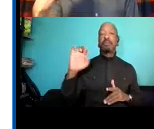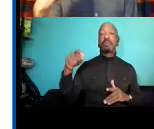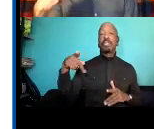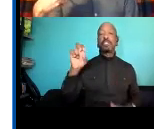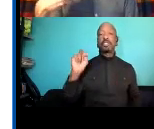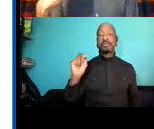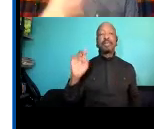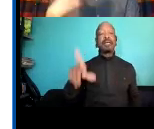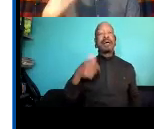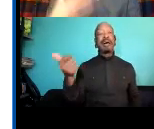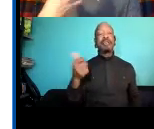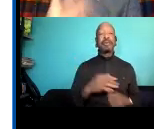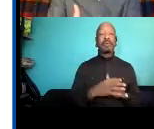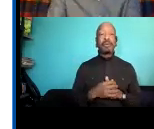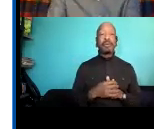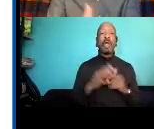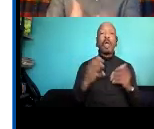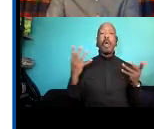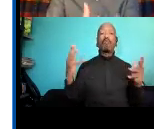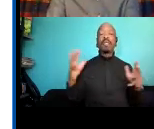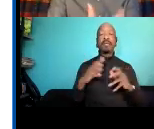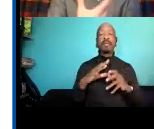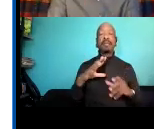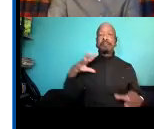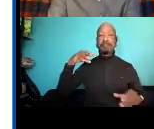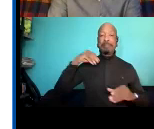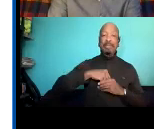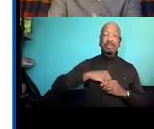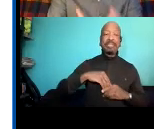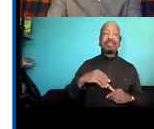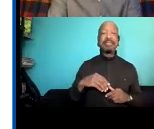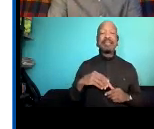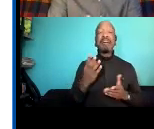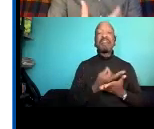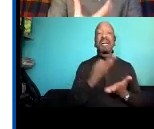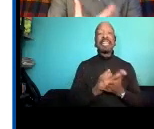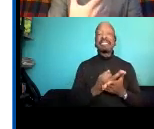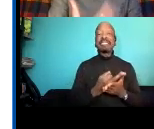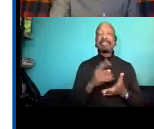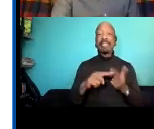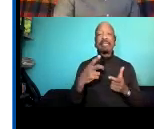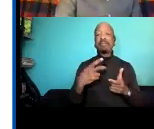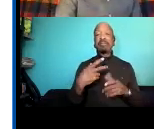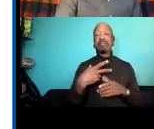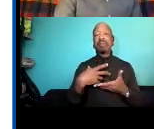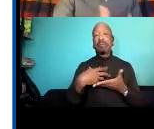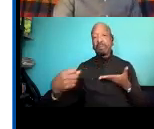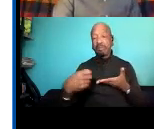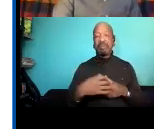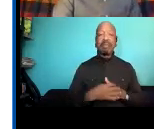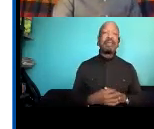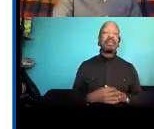Another is that there's already built-in non-extractive finances into that legal entity. So